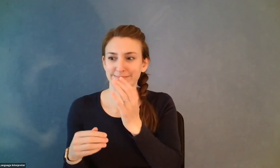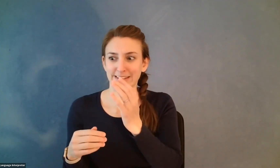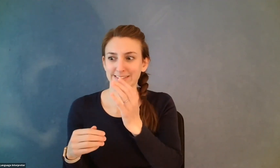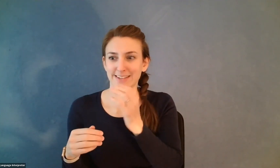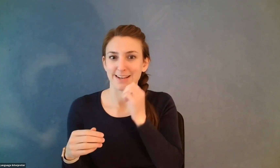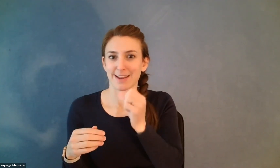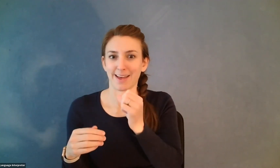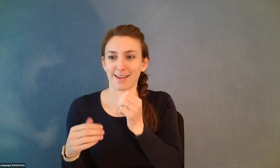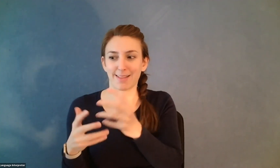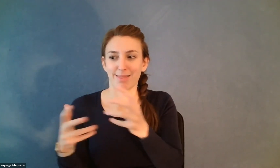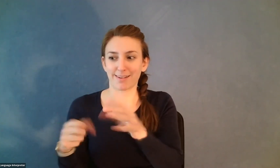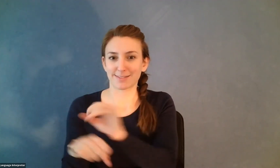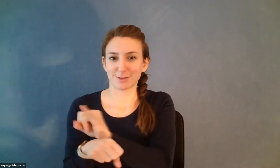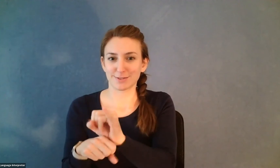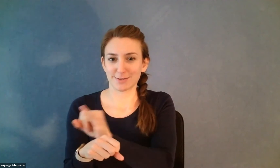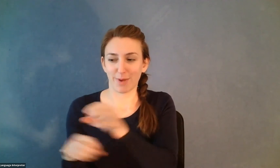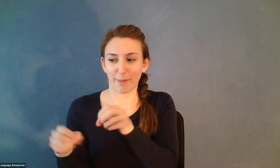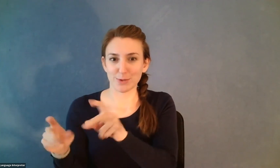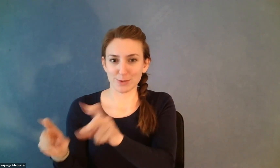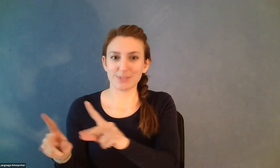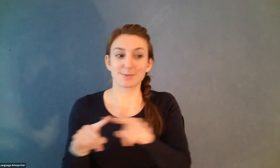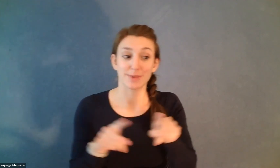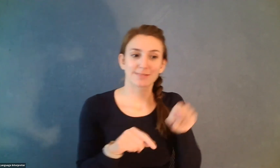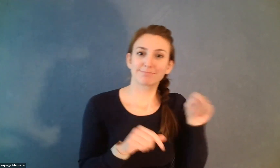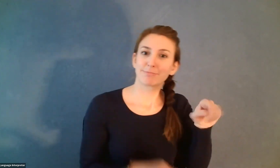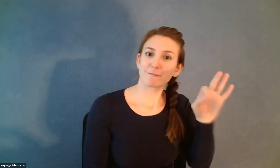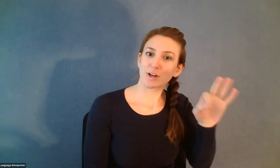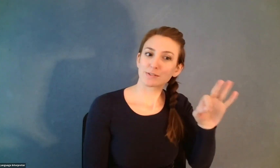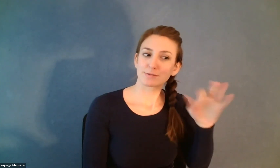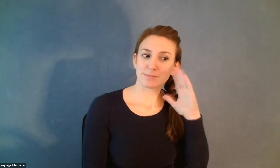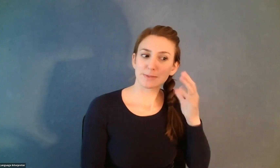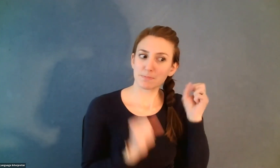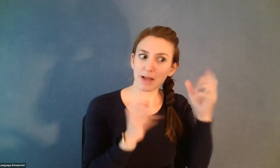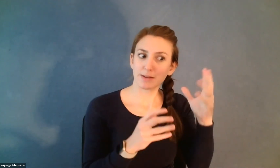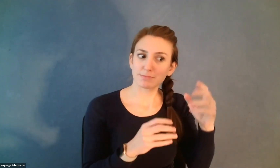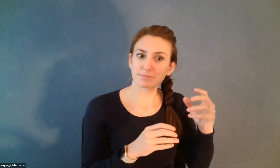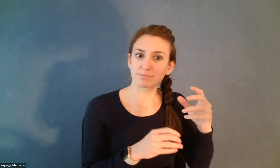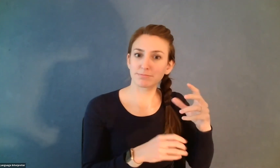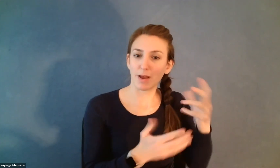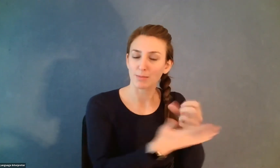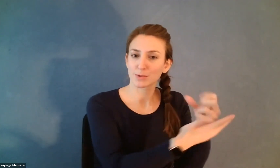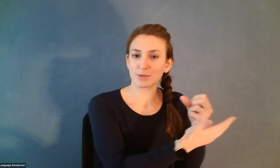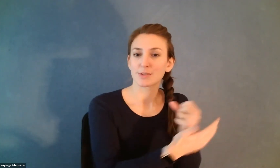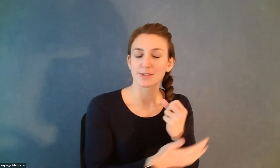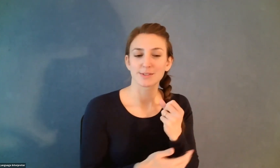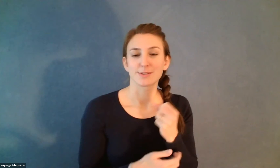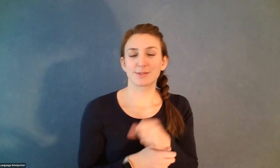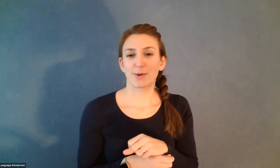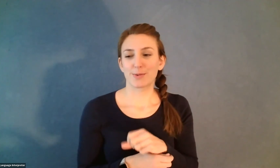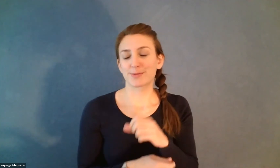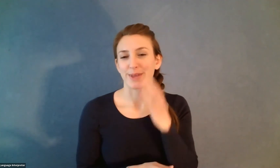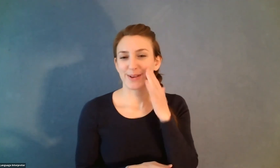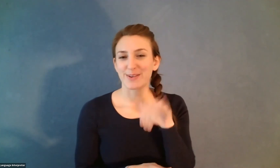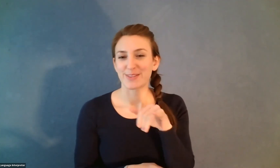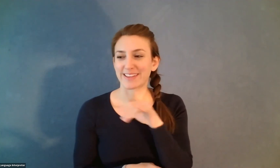students who, you know, in any big city would be really cutthroat positions as well. Not that Caleb wouldn't get it there, he absolutely